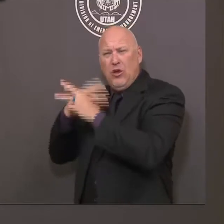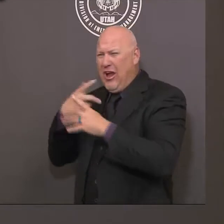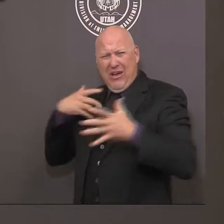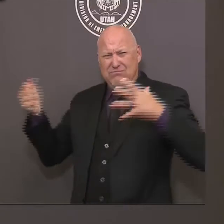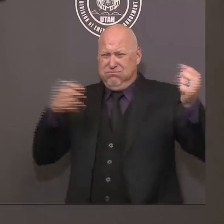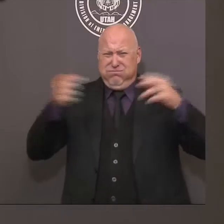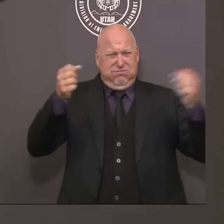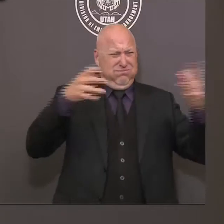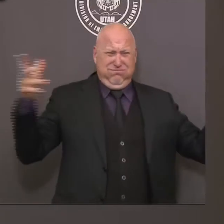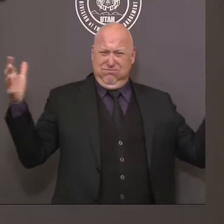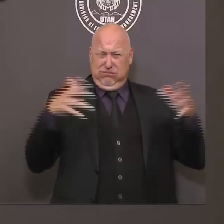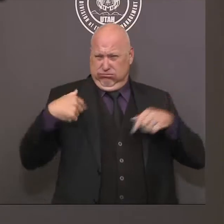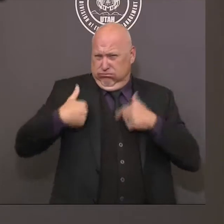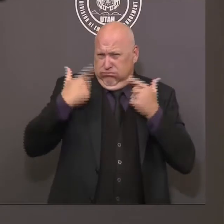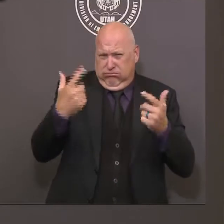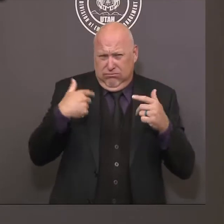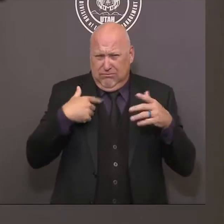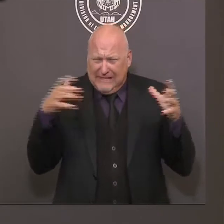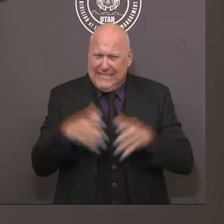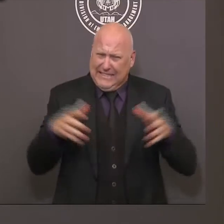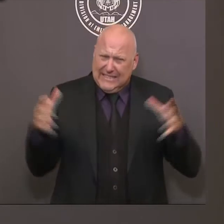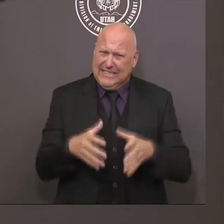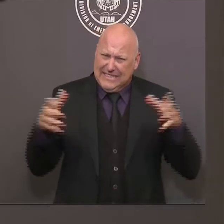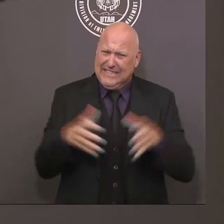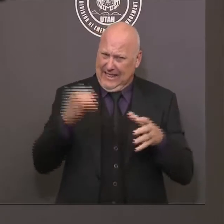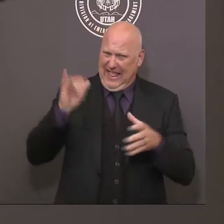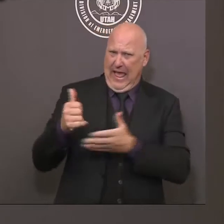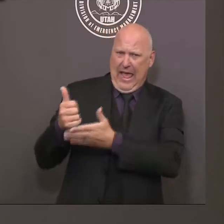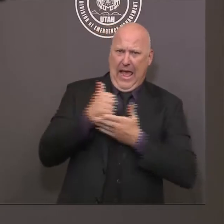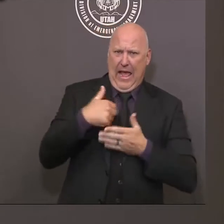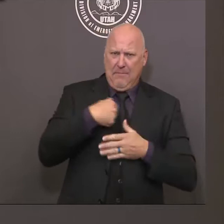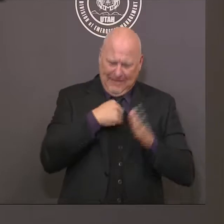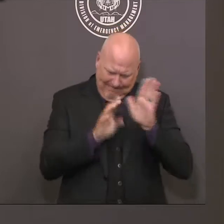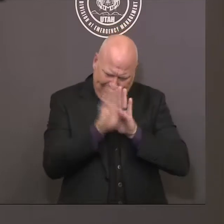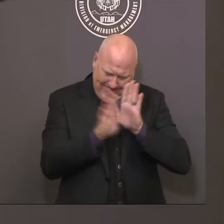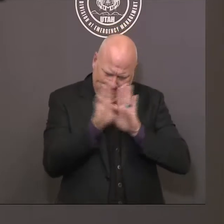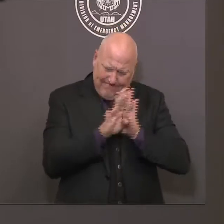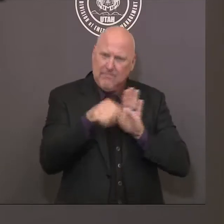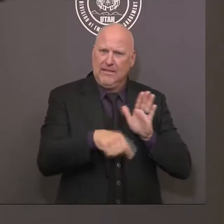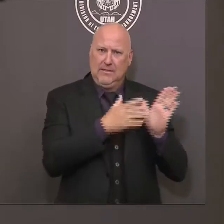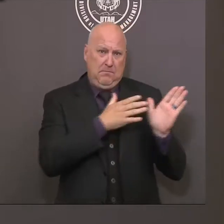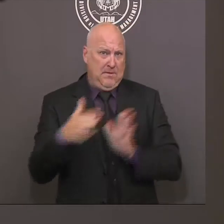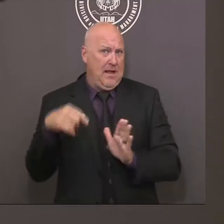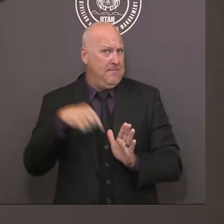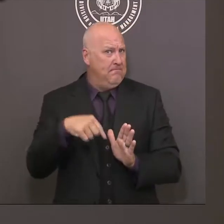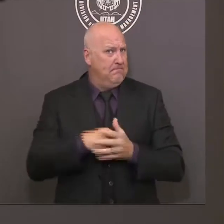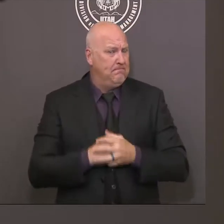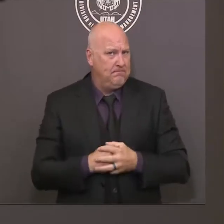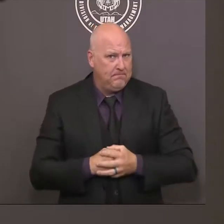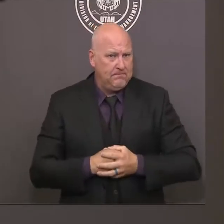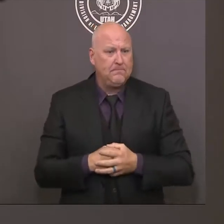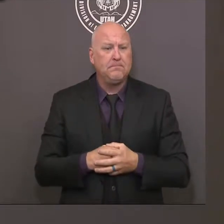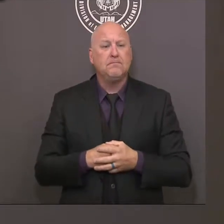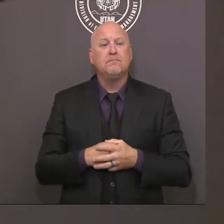help us lead out of this difficult economic downturn with the